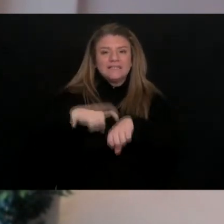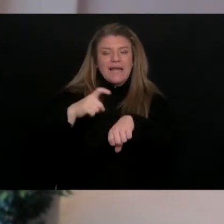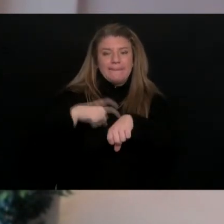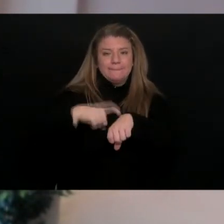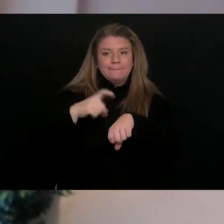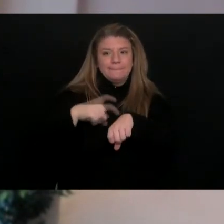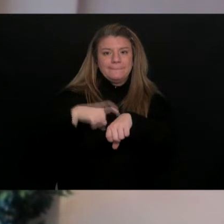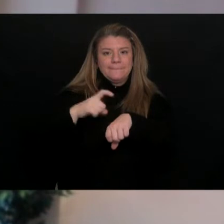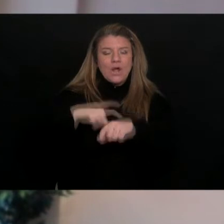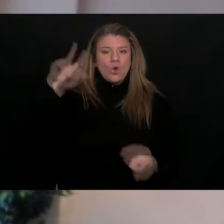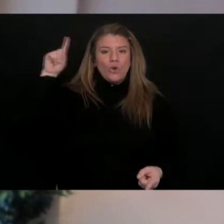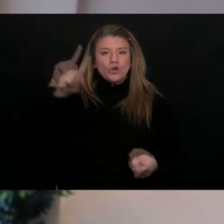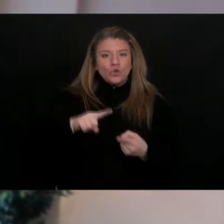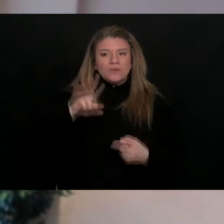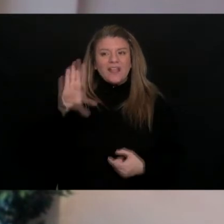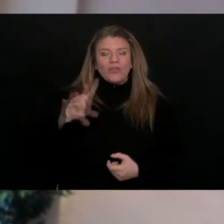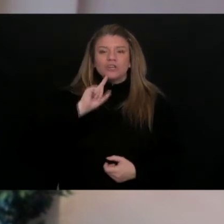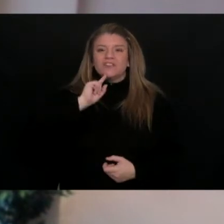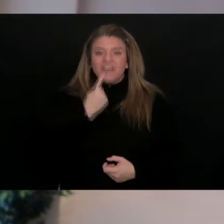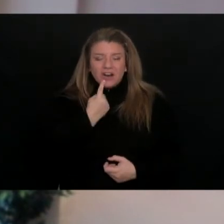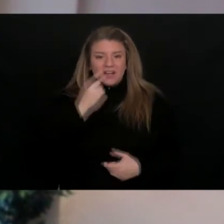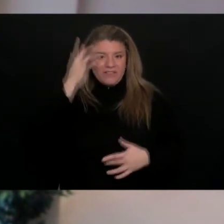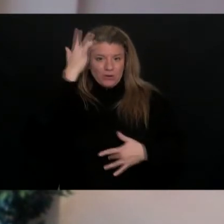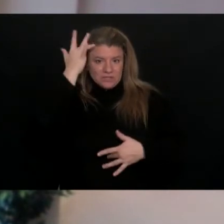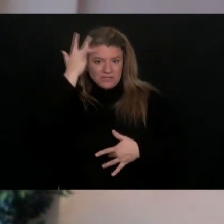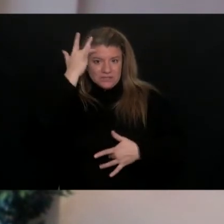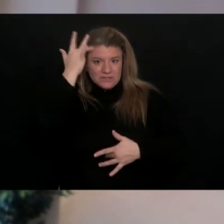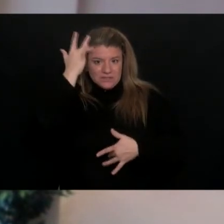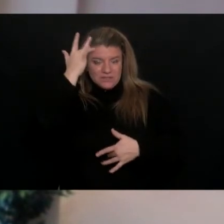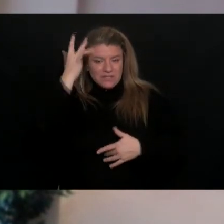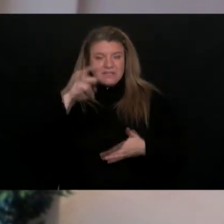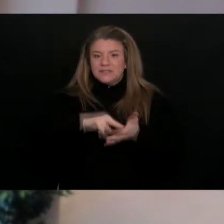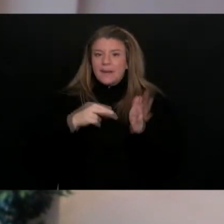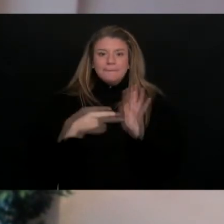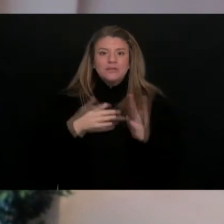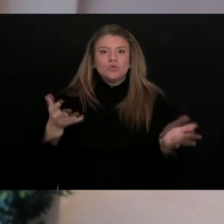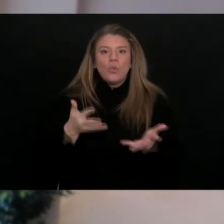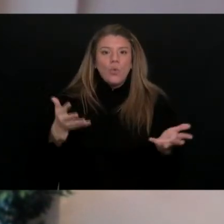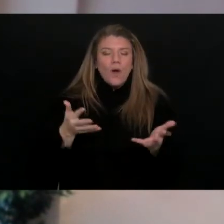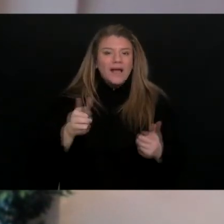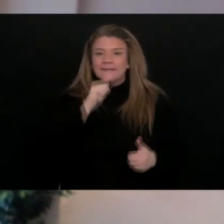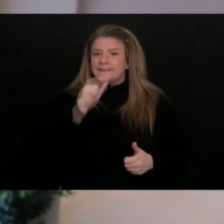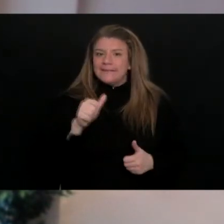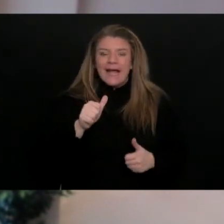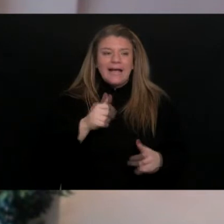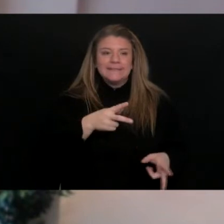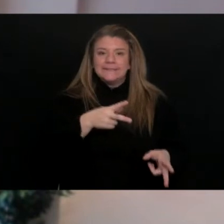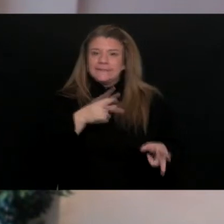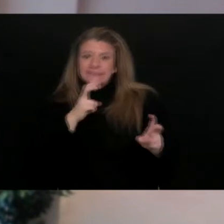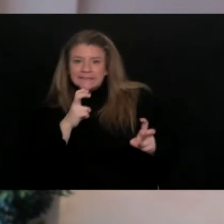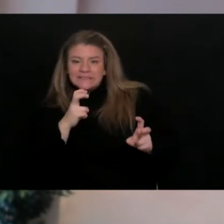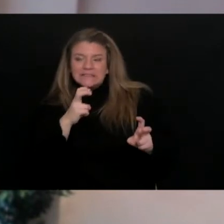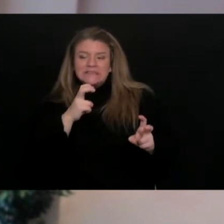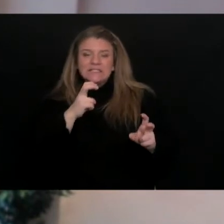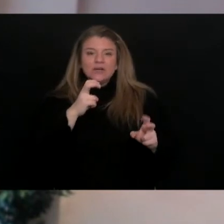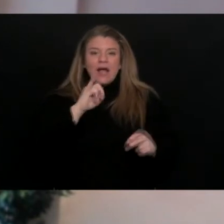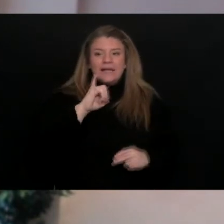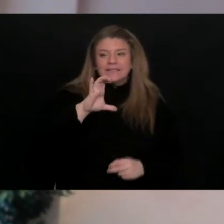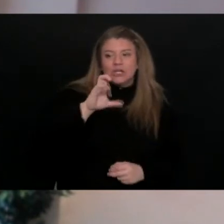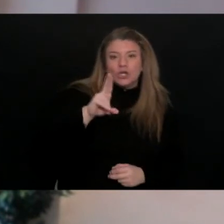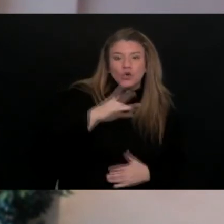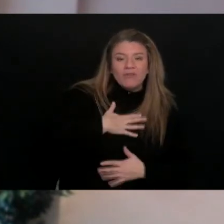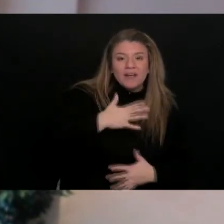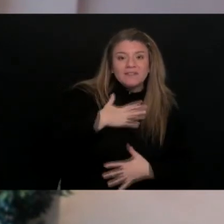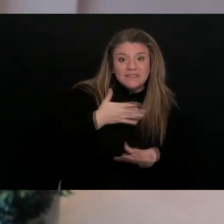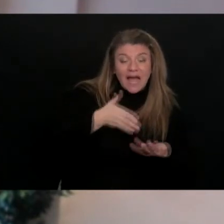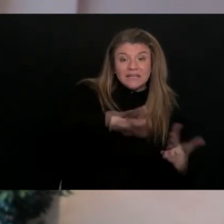in reducing severity of illness as far as being hospitalized or being in the ICU or on a ventilator or